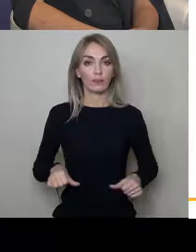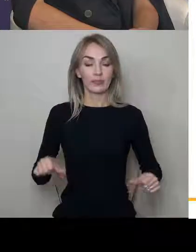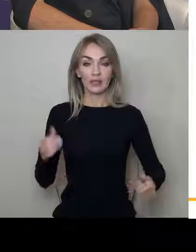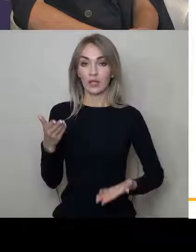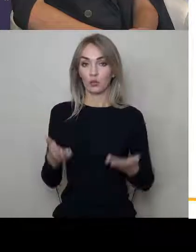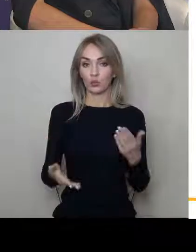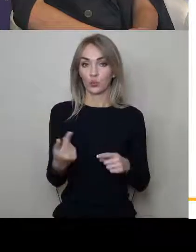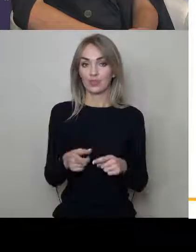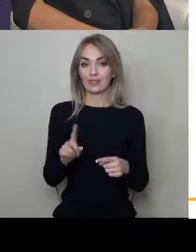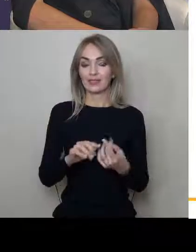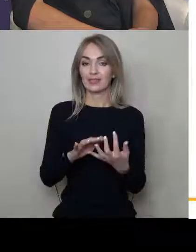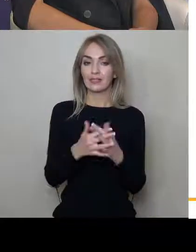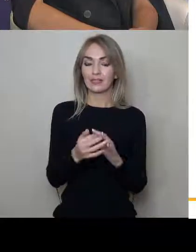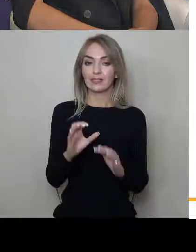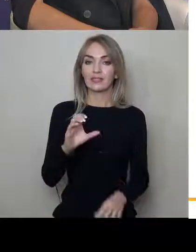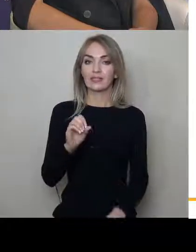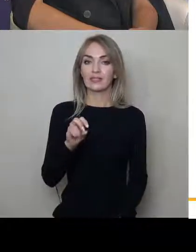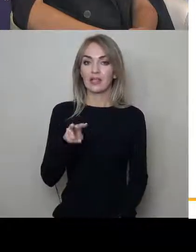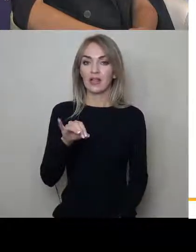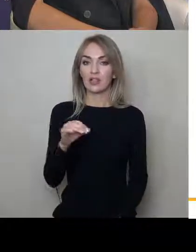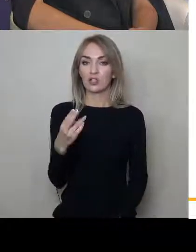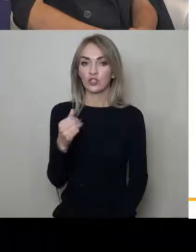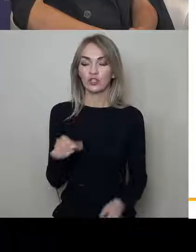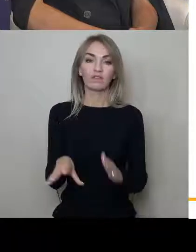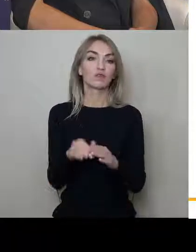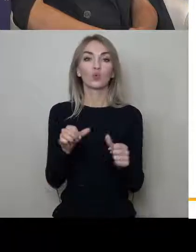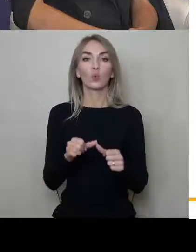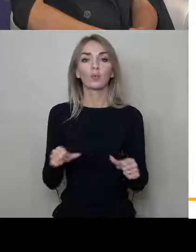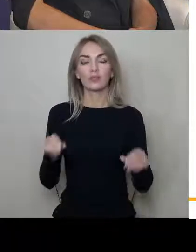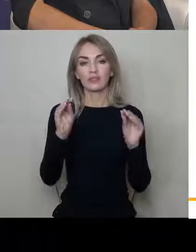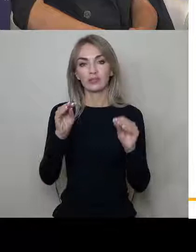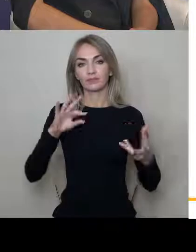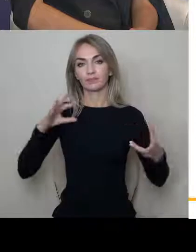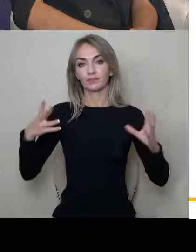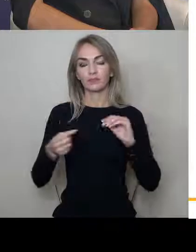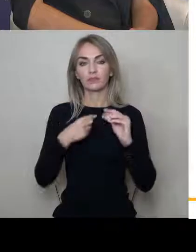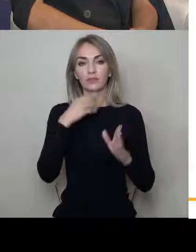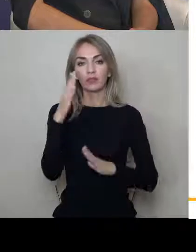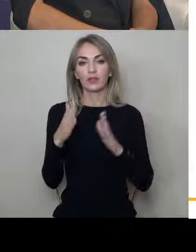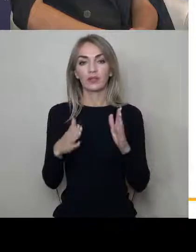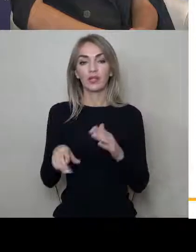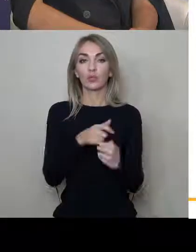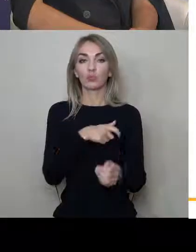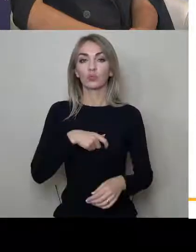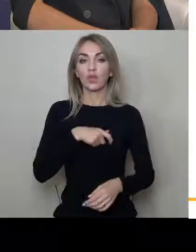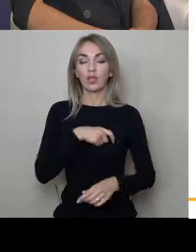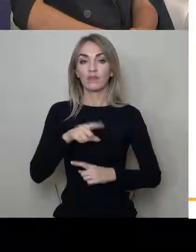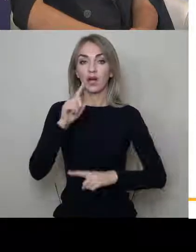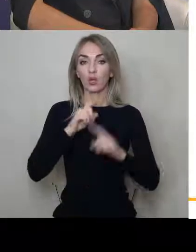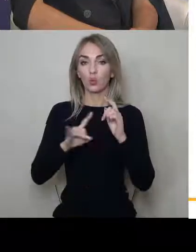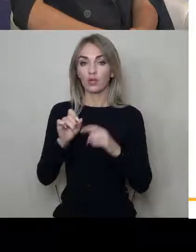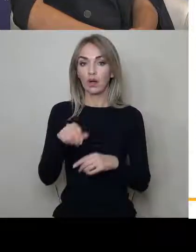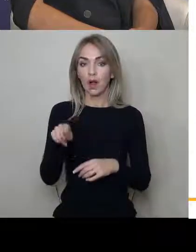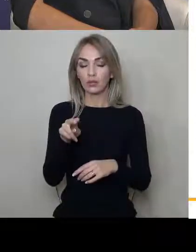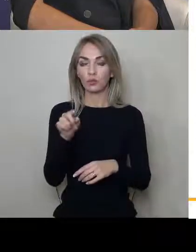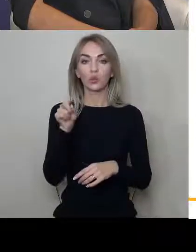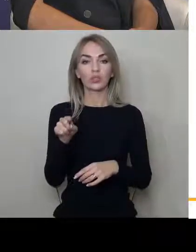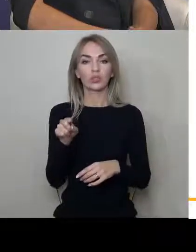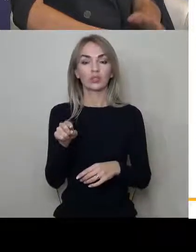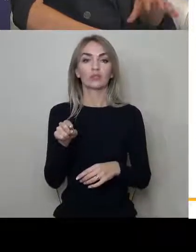If these rural town commissions issue protocols on the outcome of the